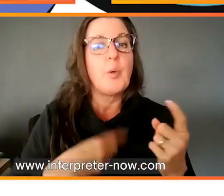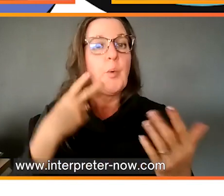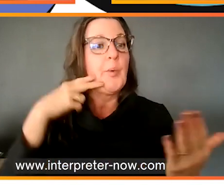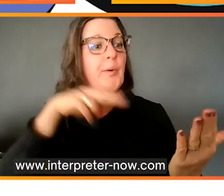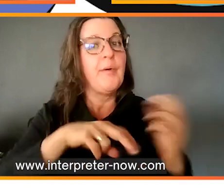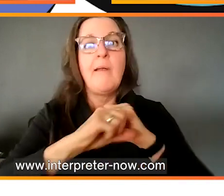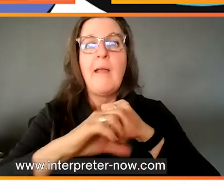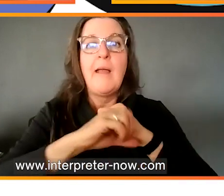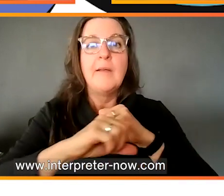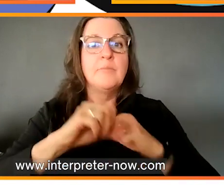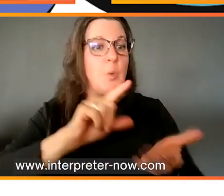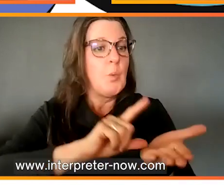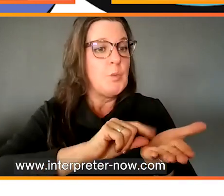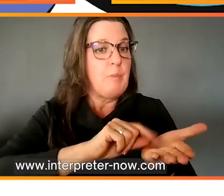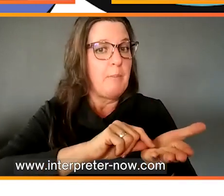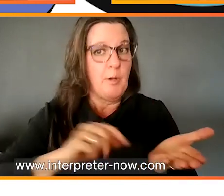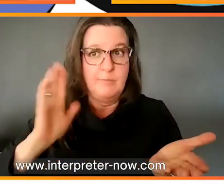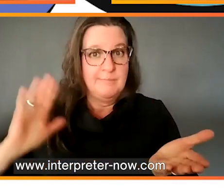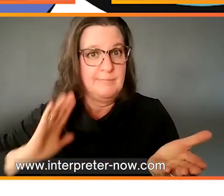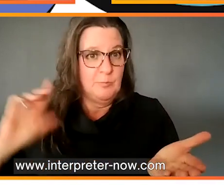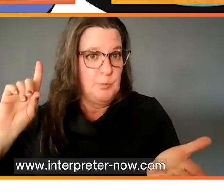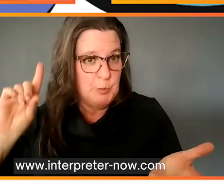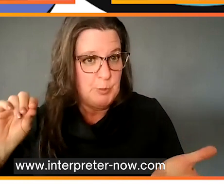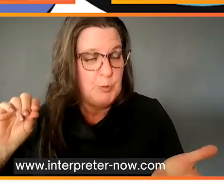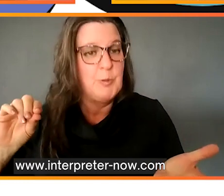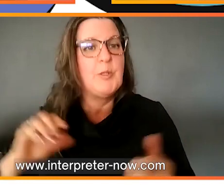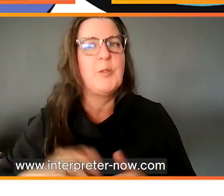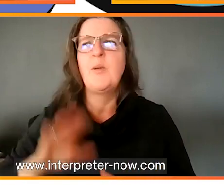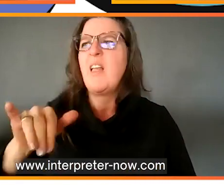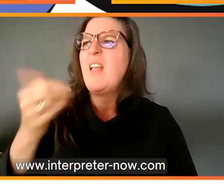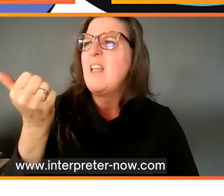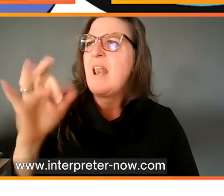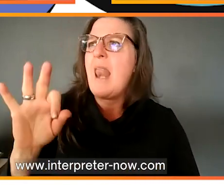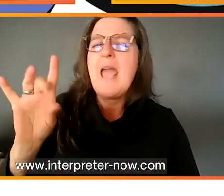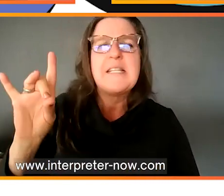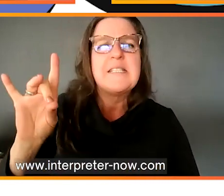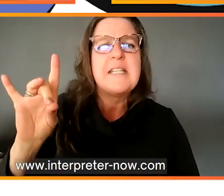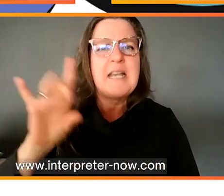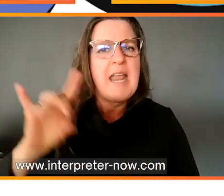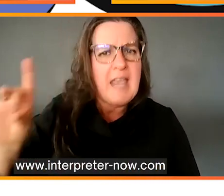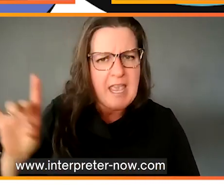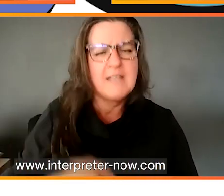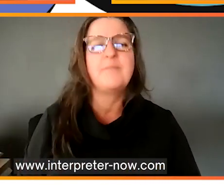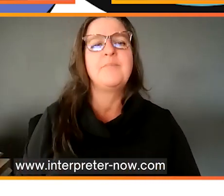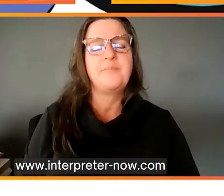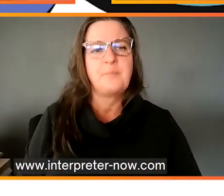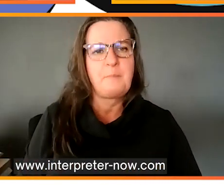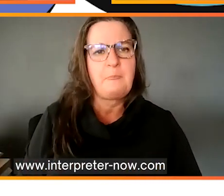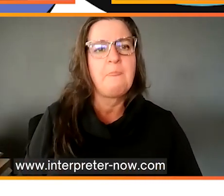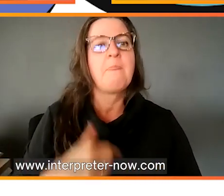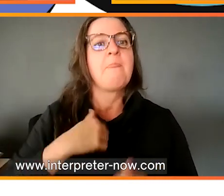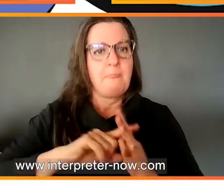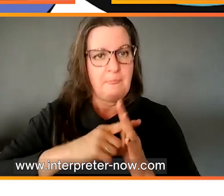distribution center in Wilsonville, Oregon. And it was incredible. It was, nothing